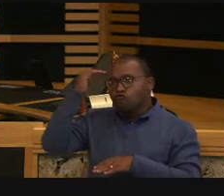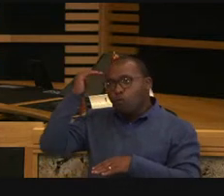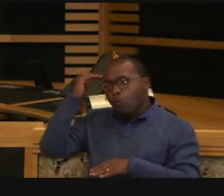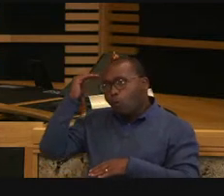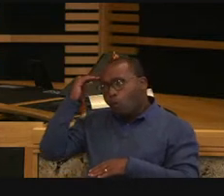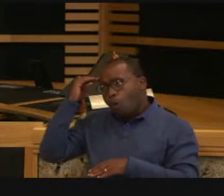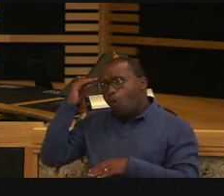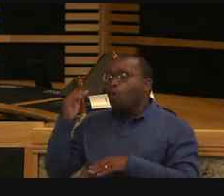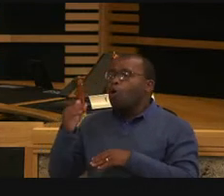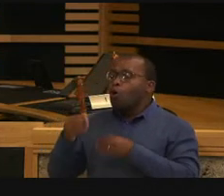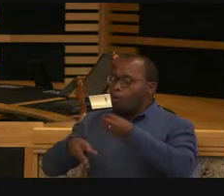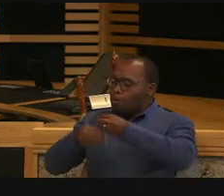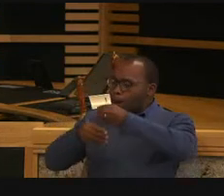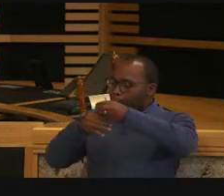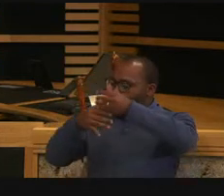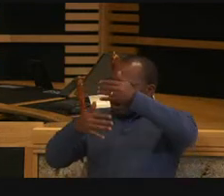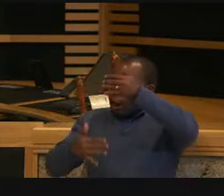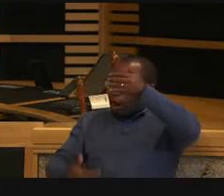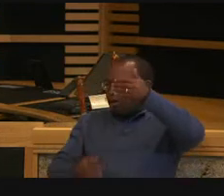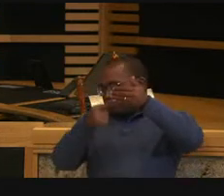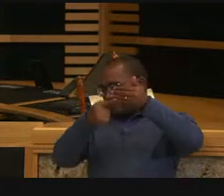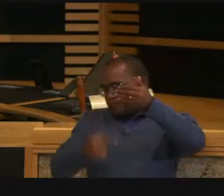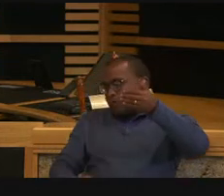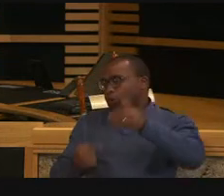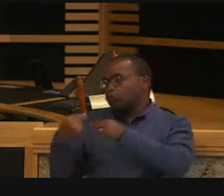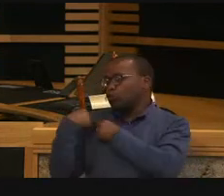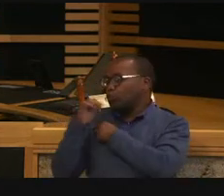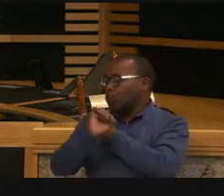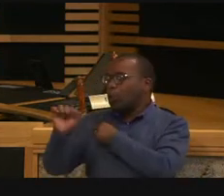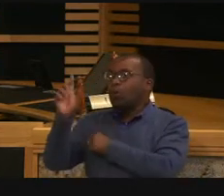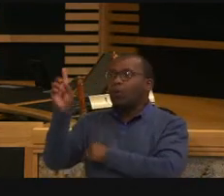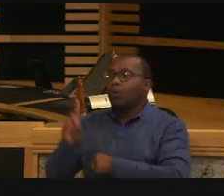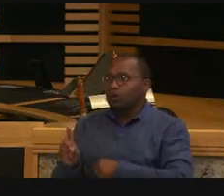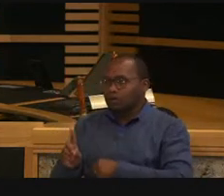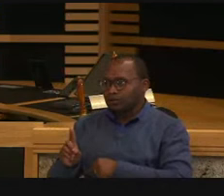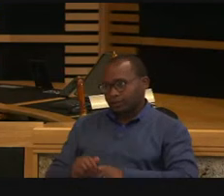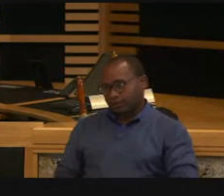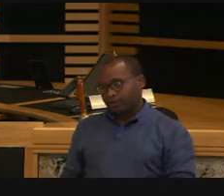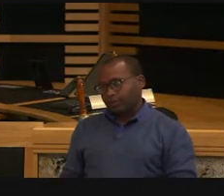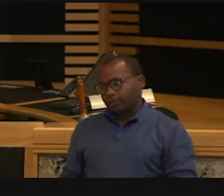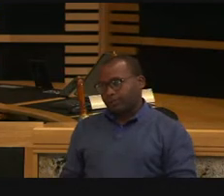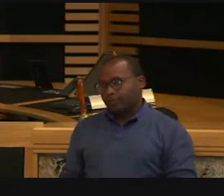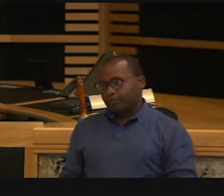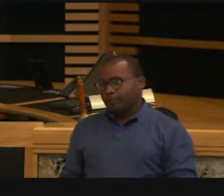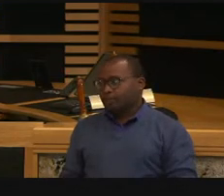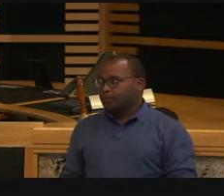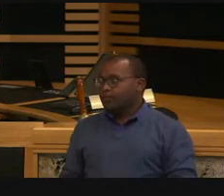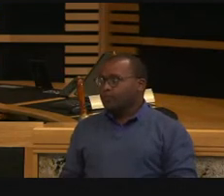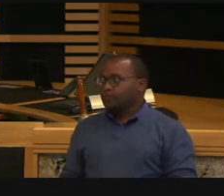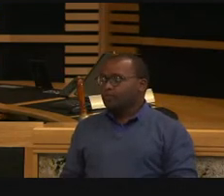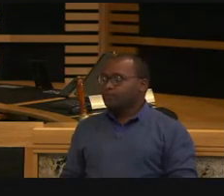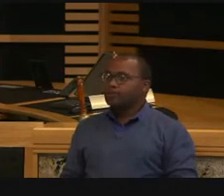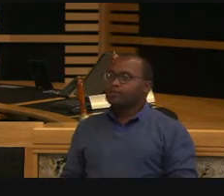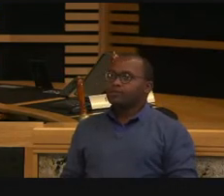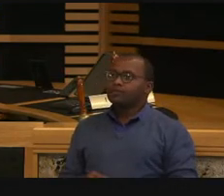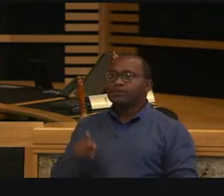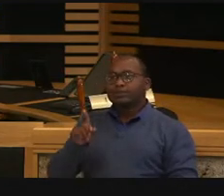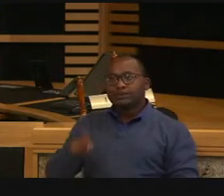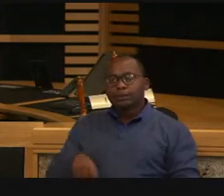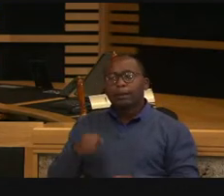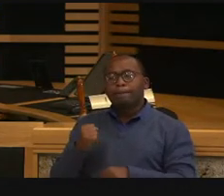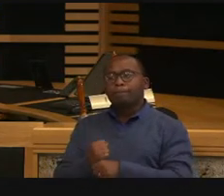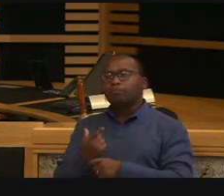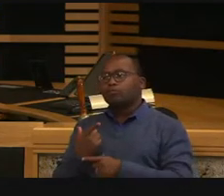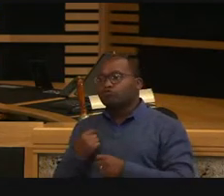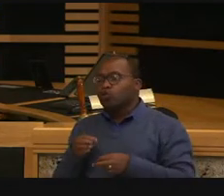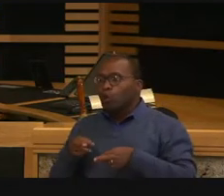free flow of traffic to prevent road crashes and deaths on our roads. They conduct roadside operations where